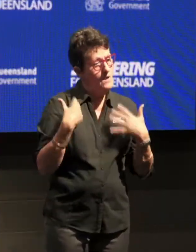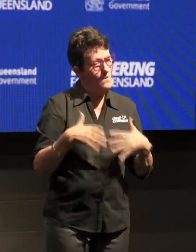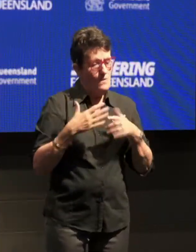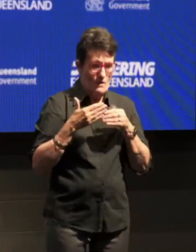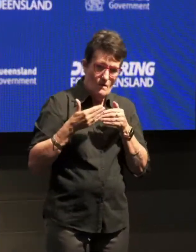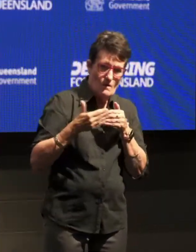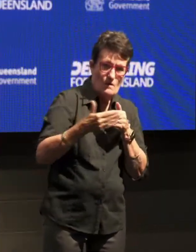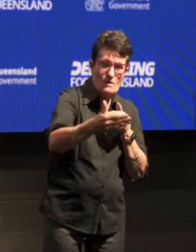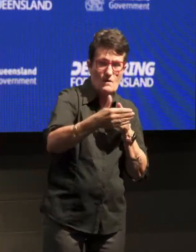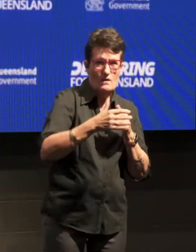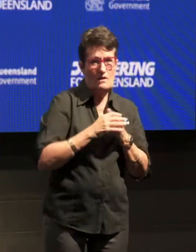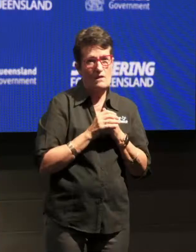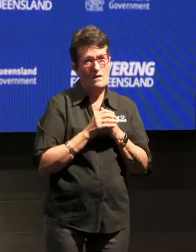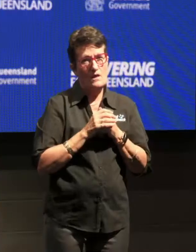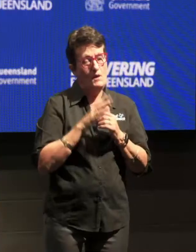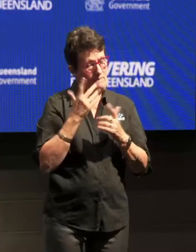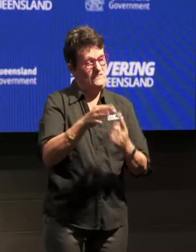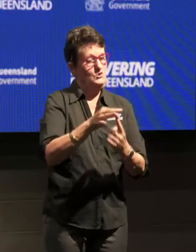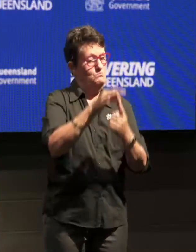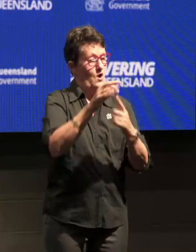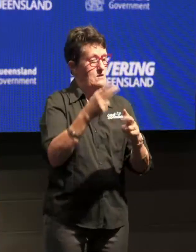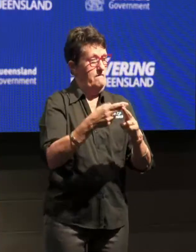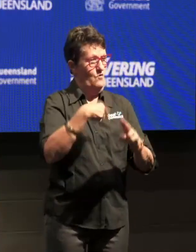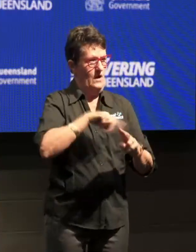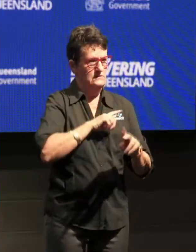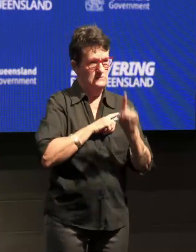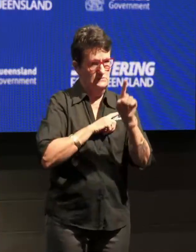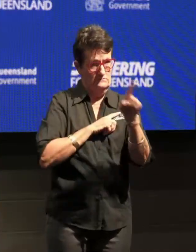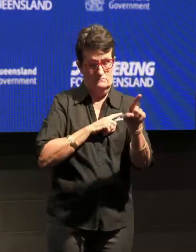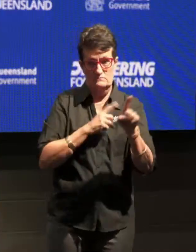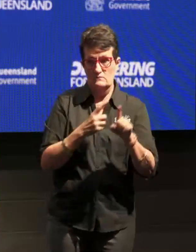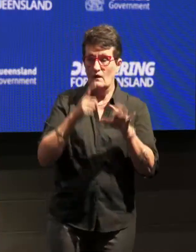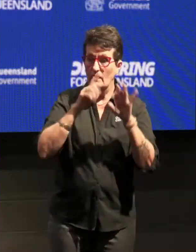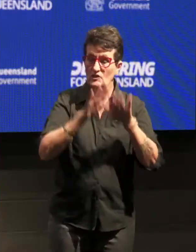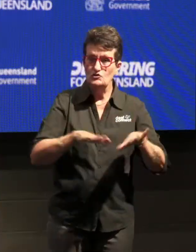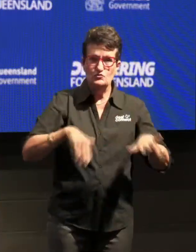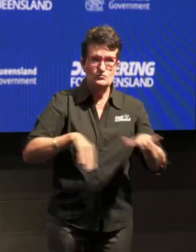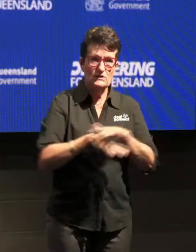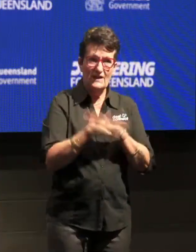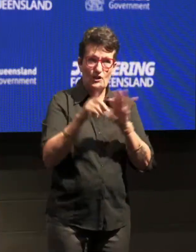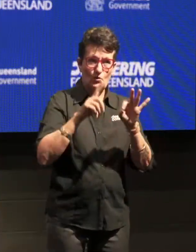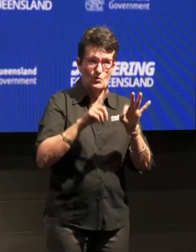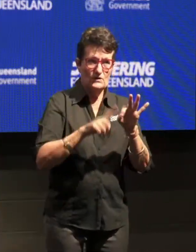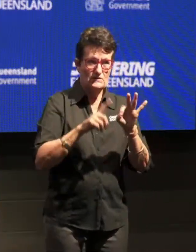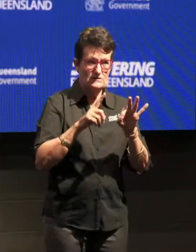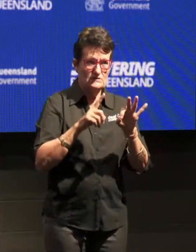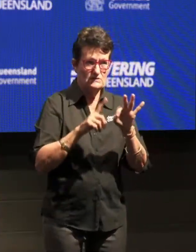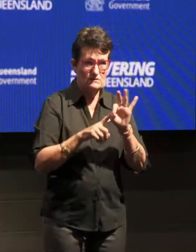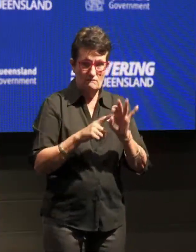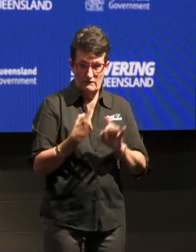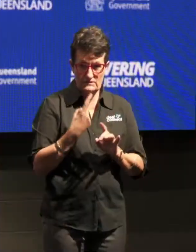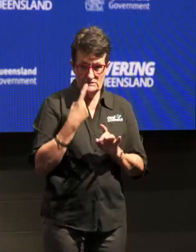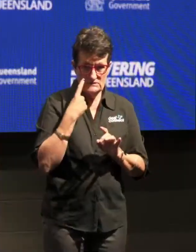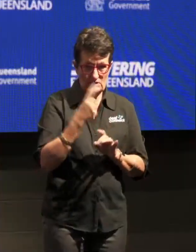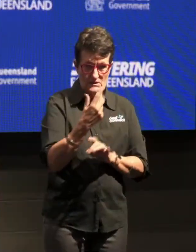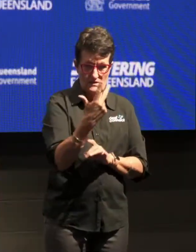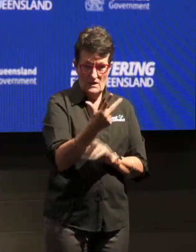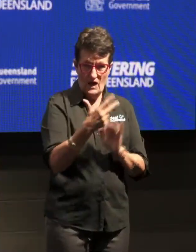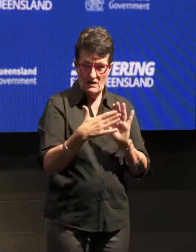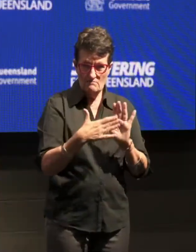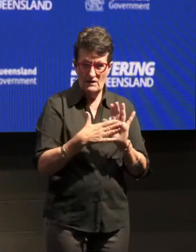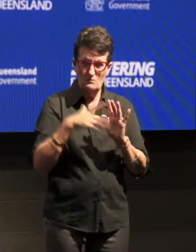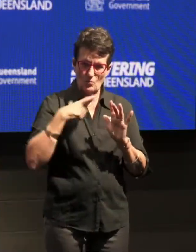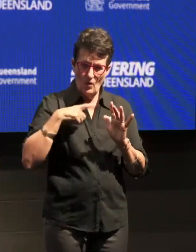go, but you bet it's a priority for us. Since Queenslanders haven't been able to see this data for 8 months because of